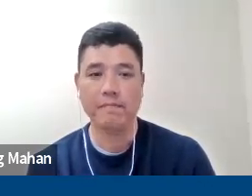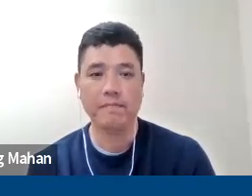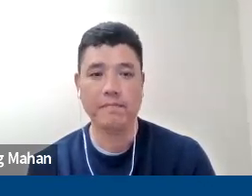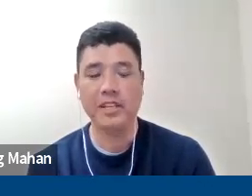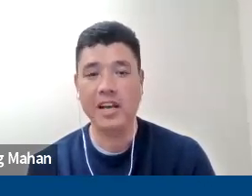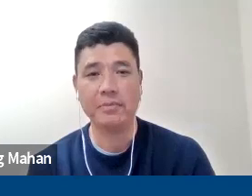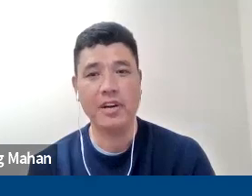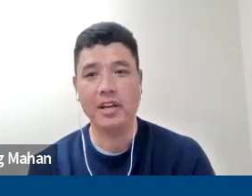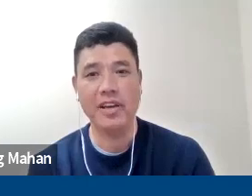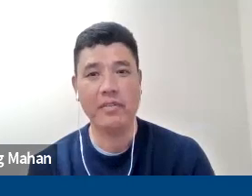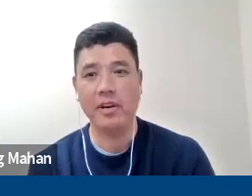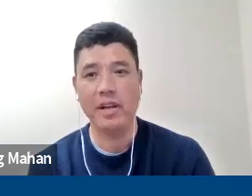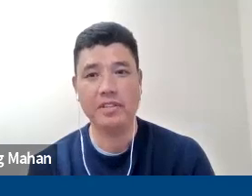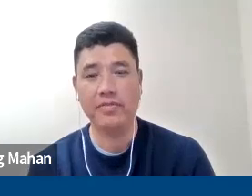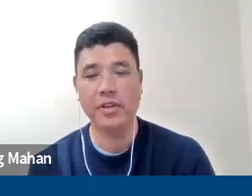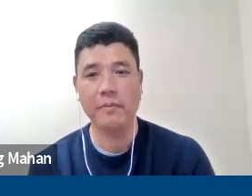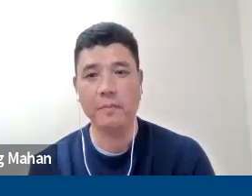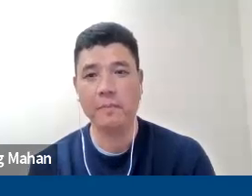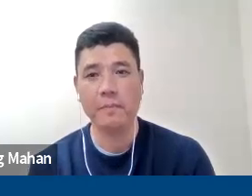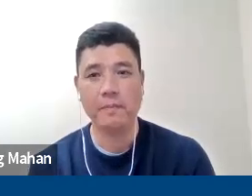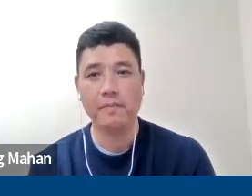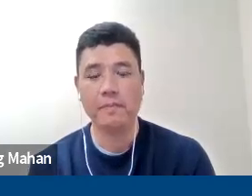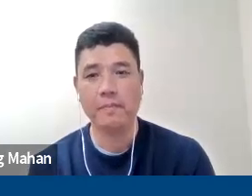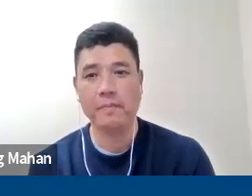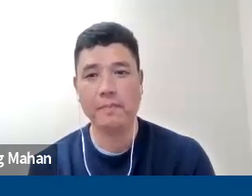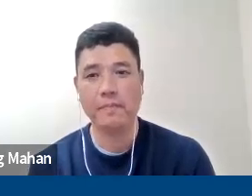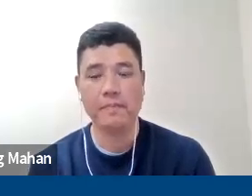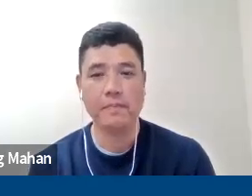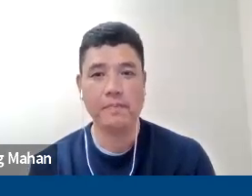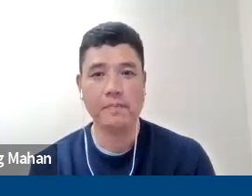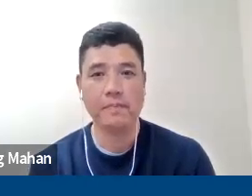control forces of nature, nature has a way of